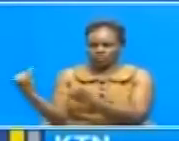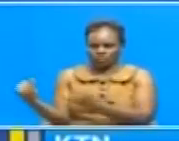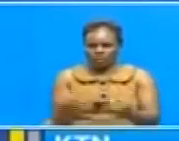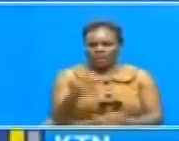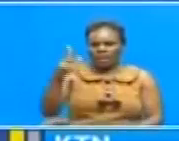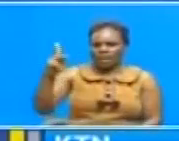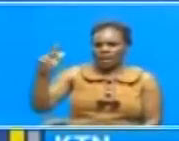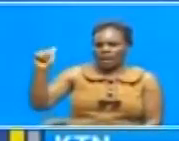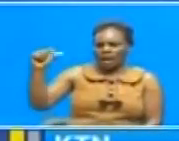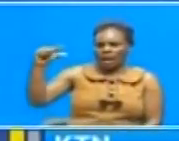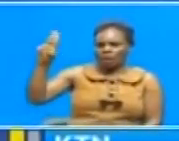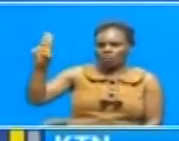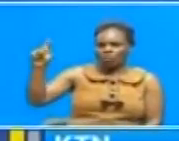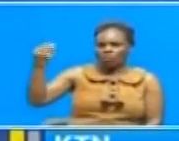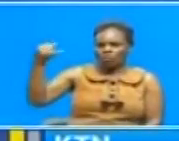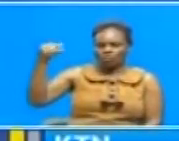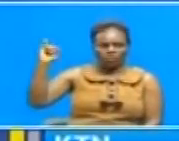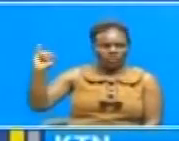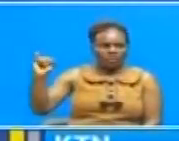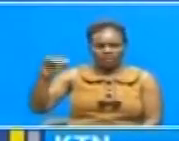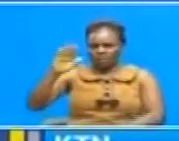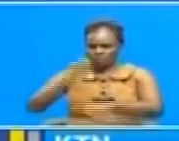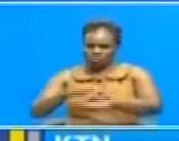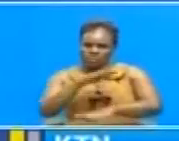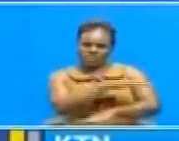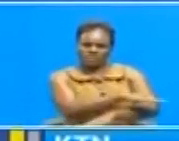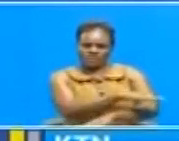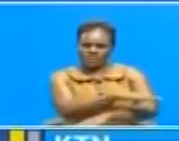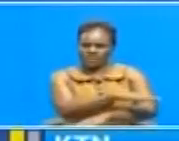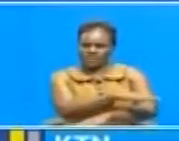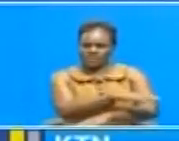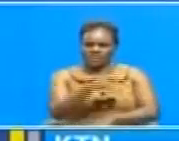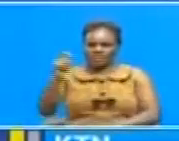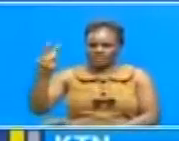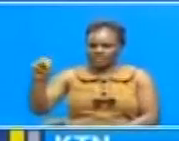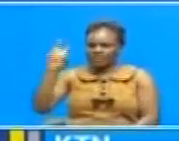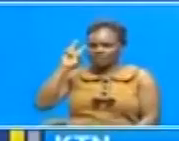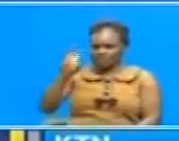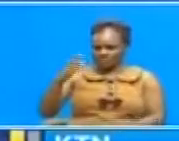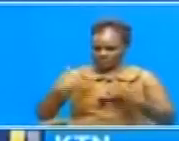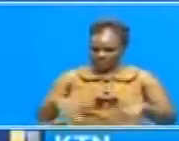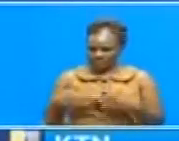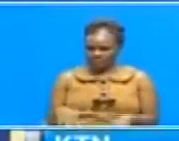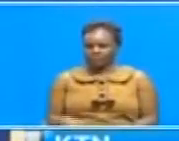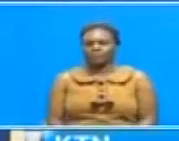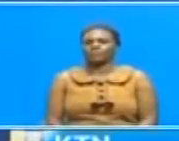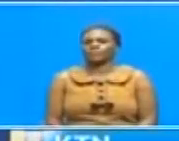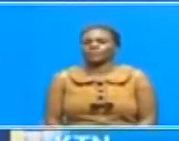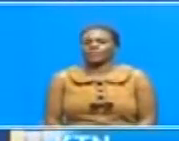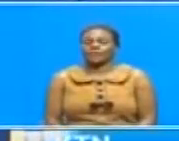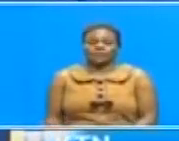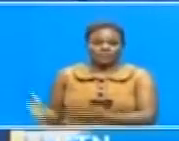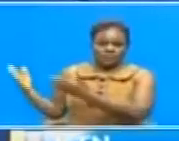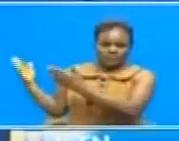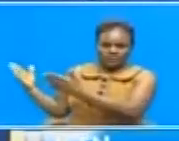Thank you so much for joining us. Thank you very much, and good evening, KTN viewers. Yes, now Joseph Kaguthi